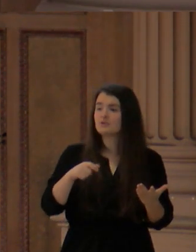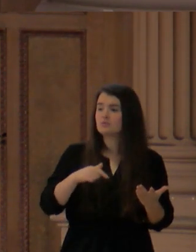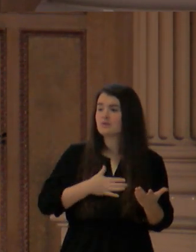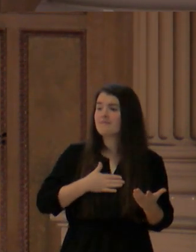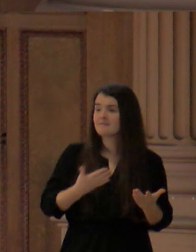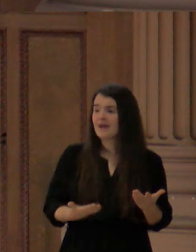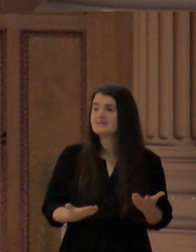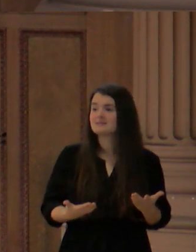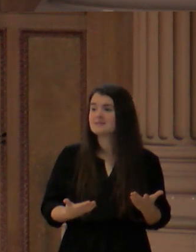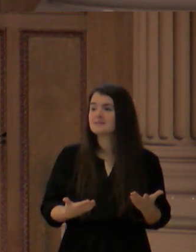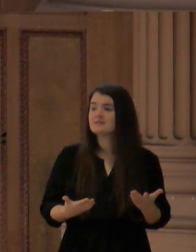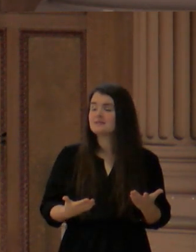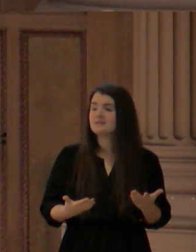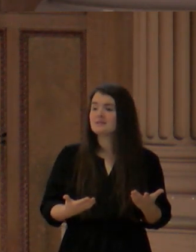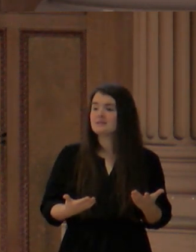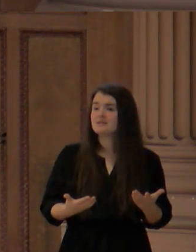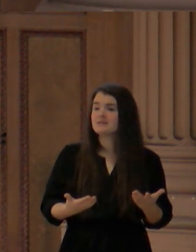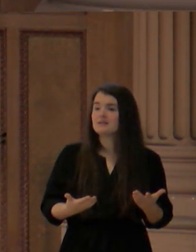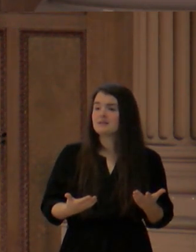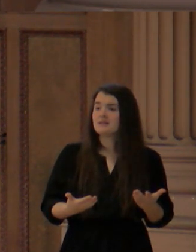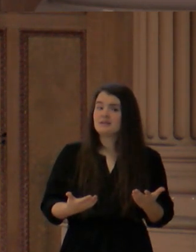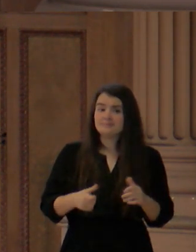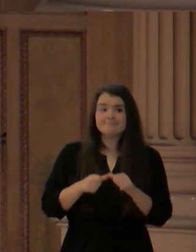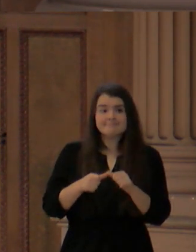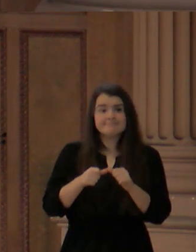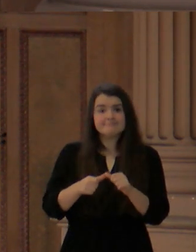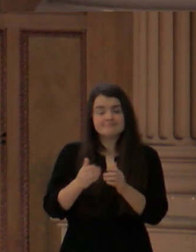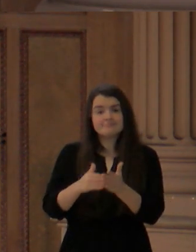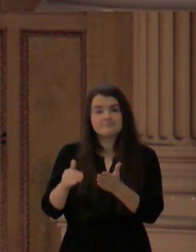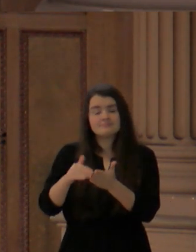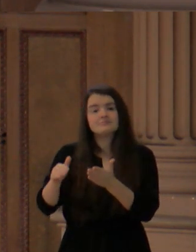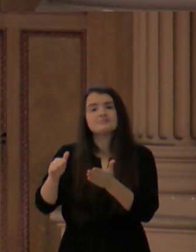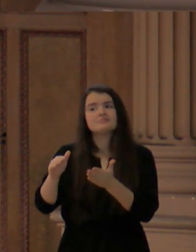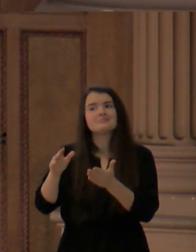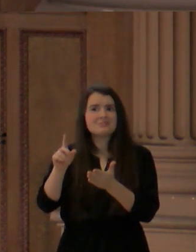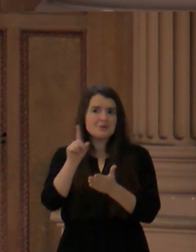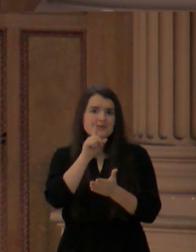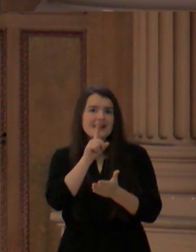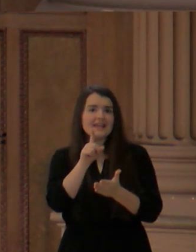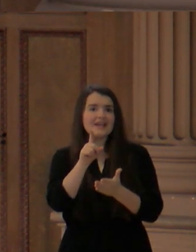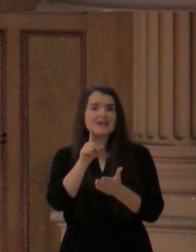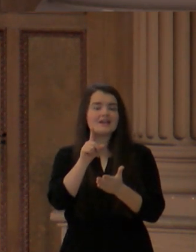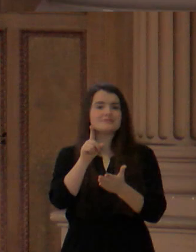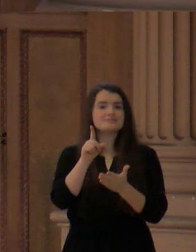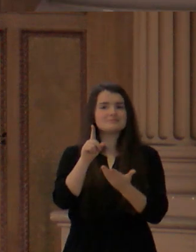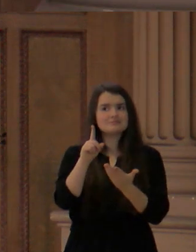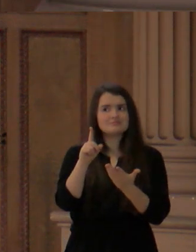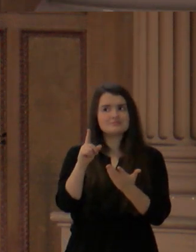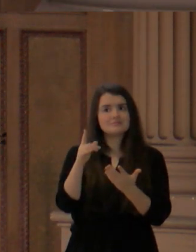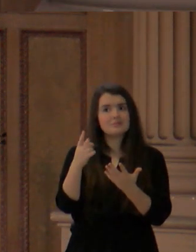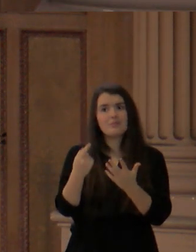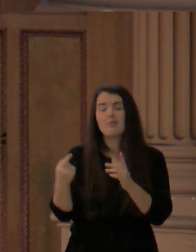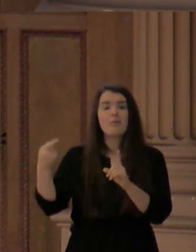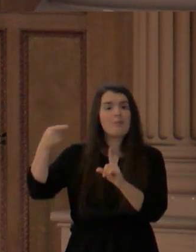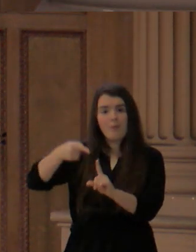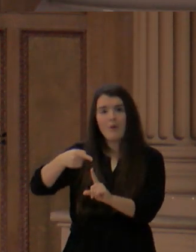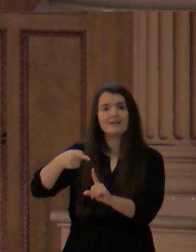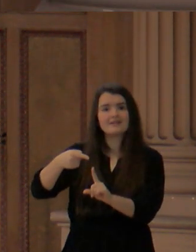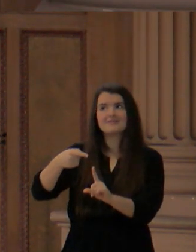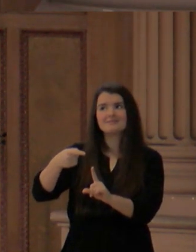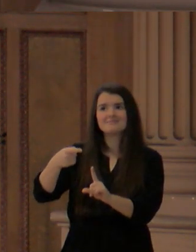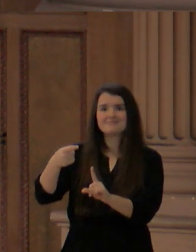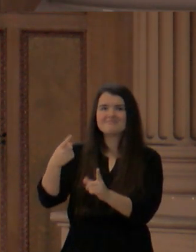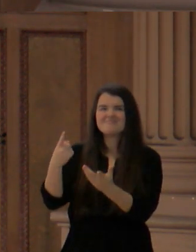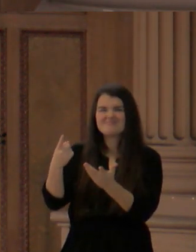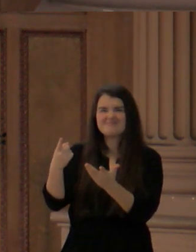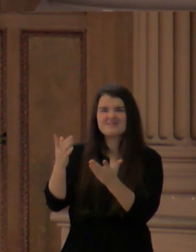really need to be dealt with but in all of it we're doing the big thing which is talking about Jesus it's